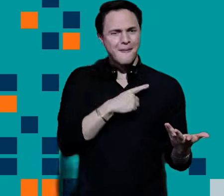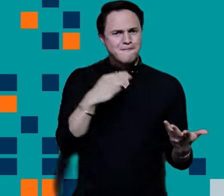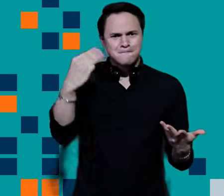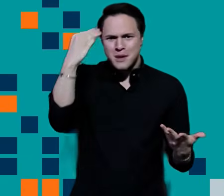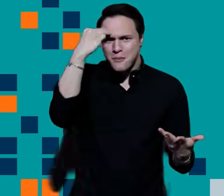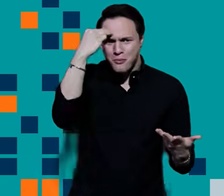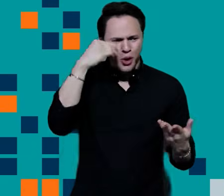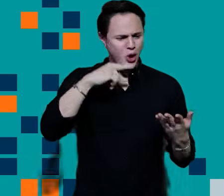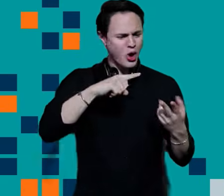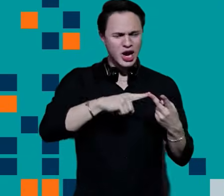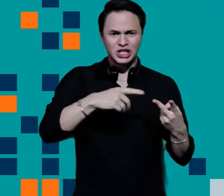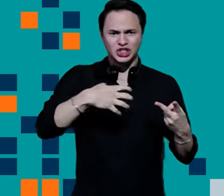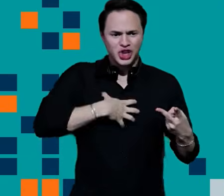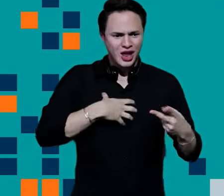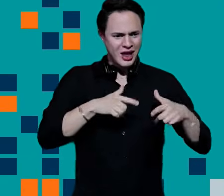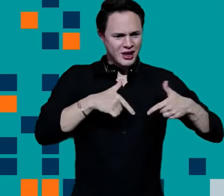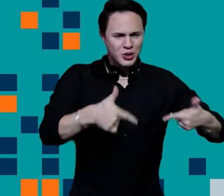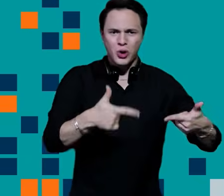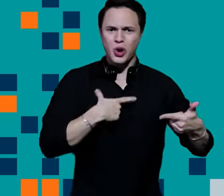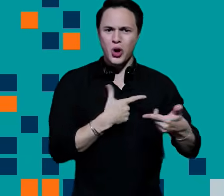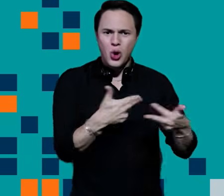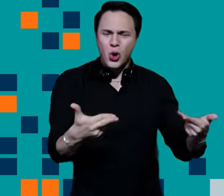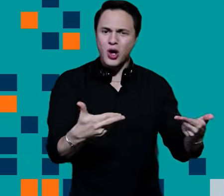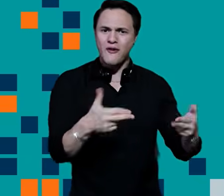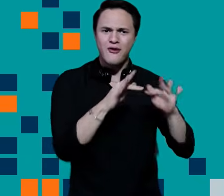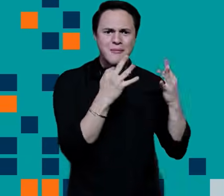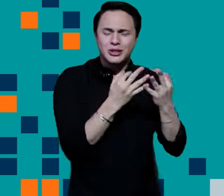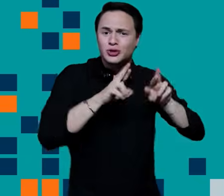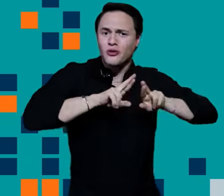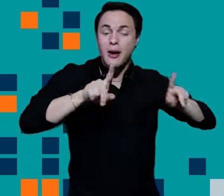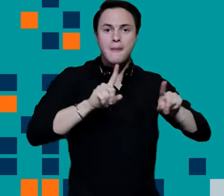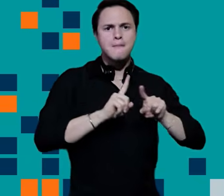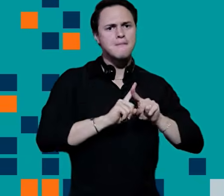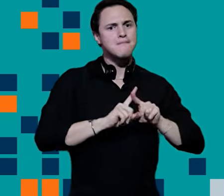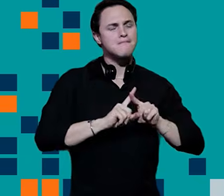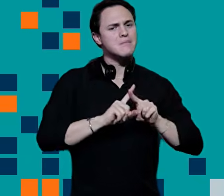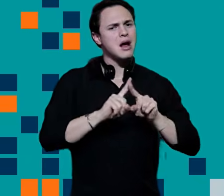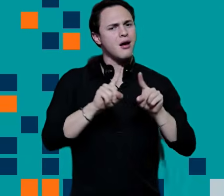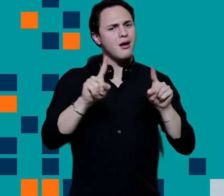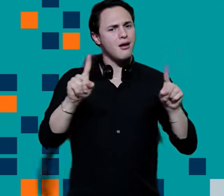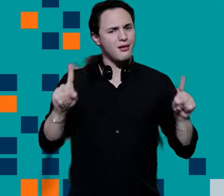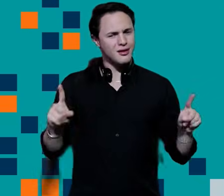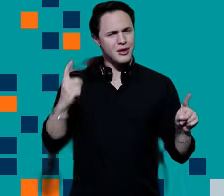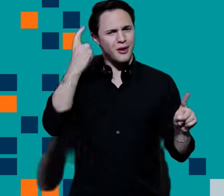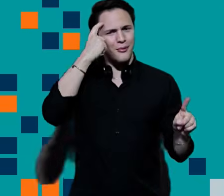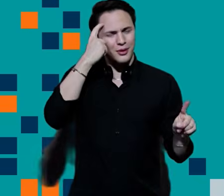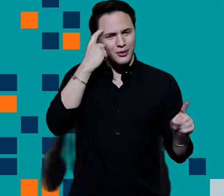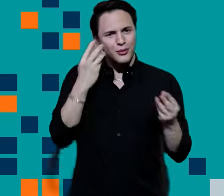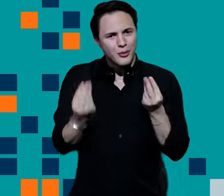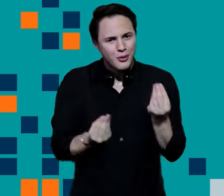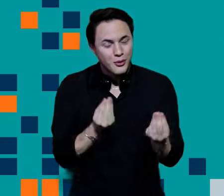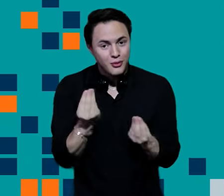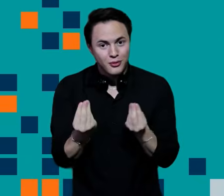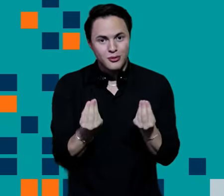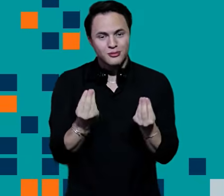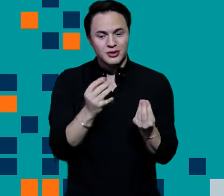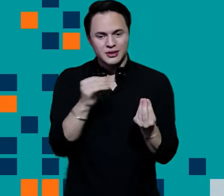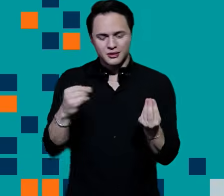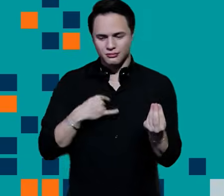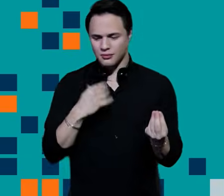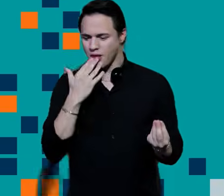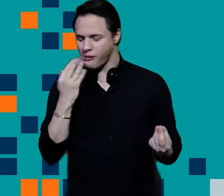the overlays are very, very different. But the taste of cinnamon, that sort of woody or semi-sweet